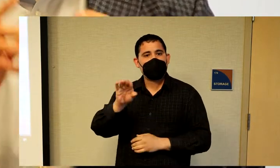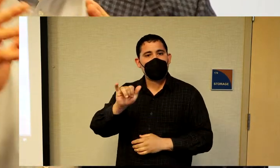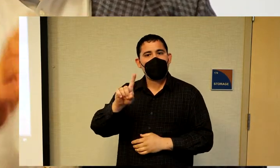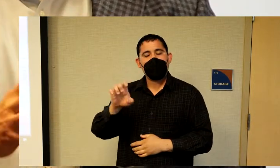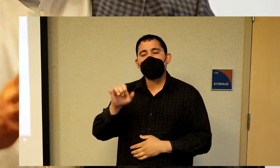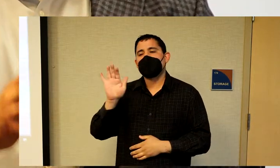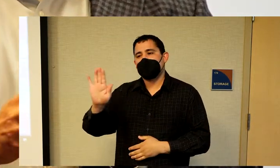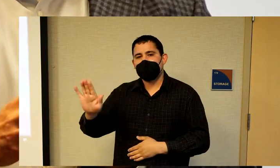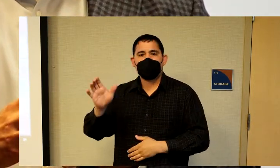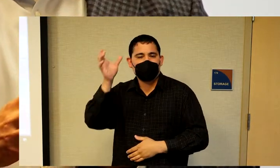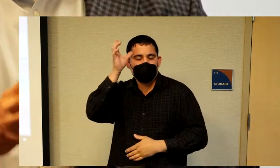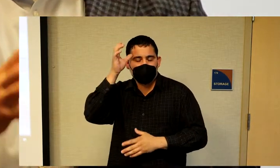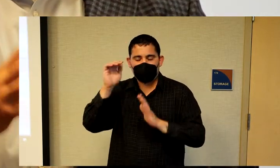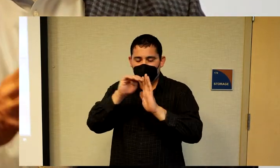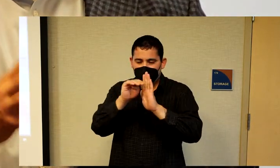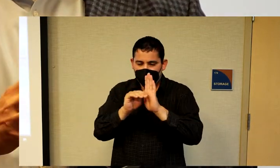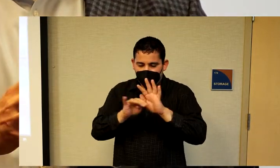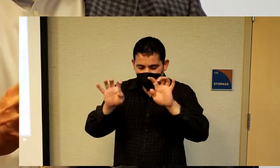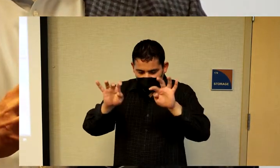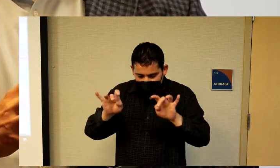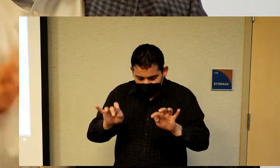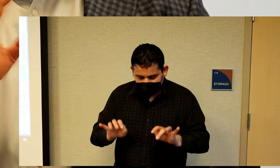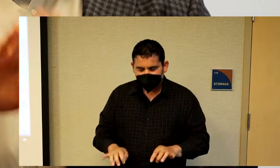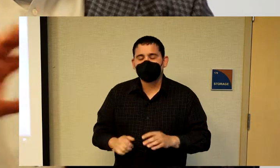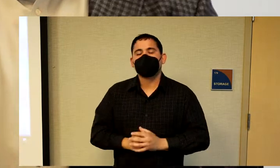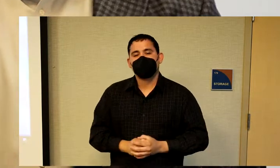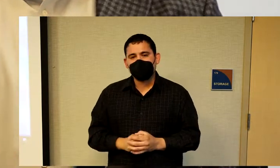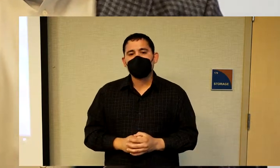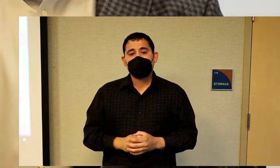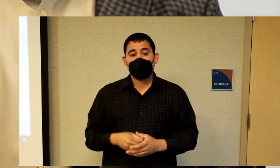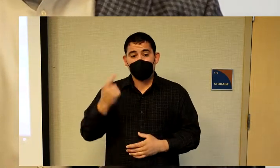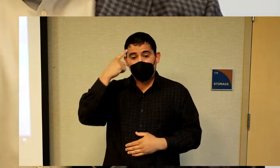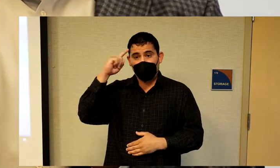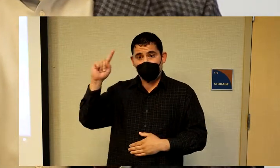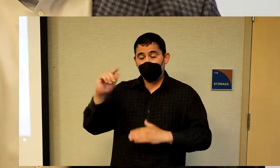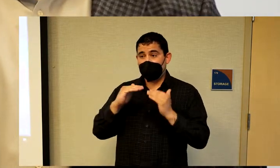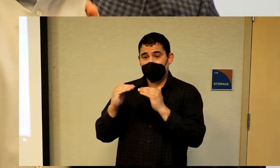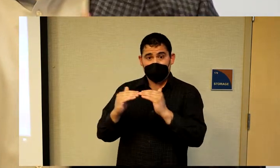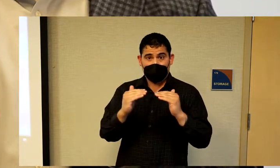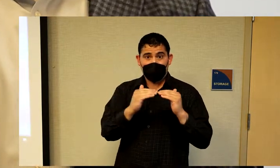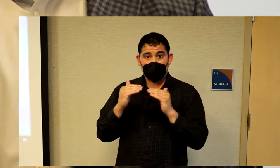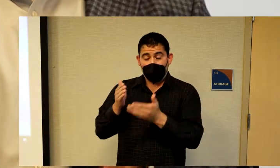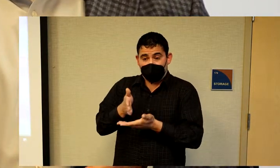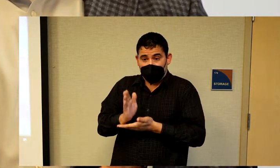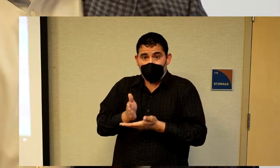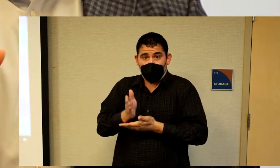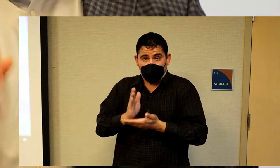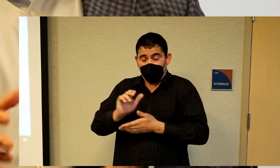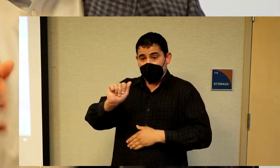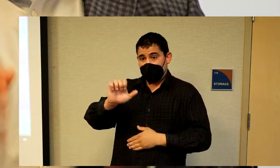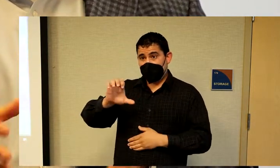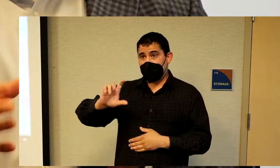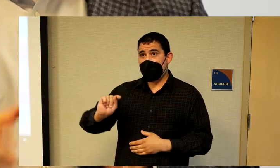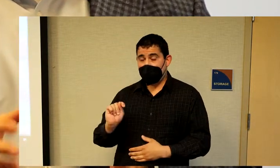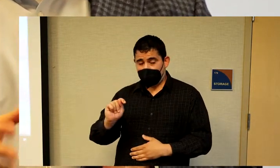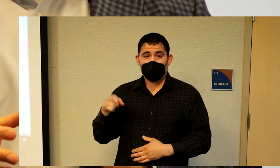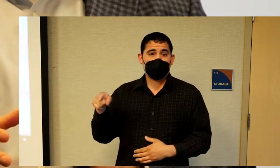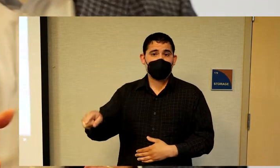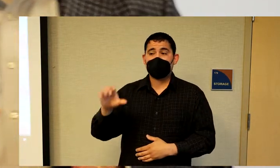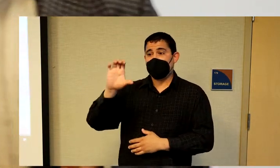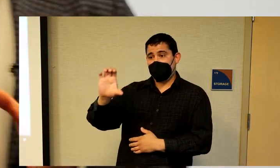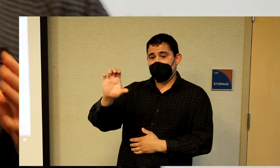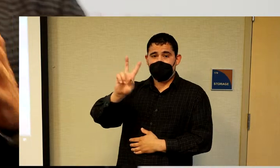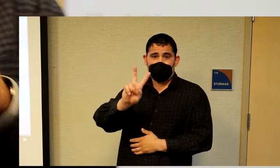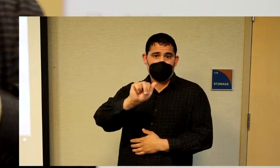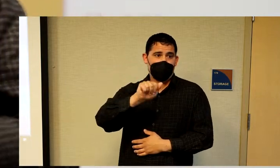thing. When we talk about the Voting Rights Act, it's a totally different set, and that's why we call it CVAP, Citizens Voting Age